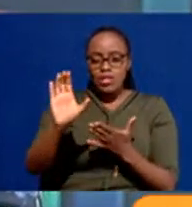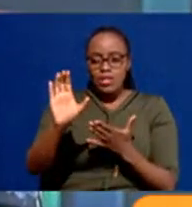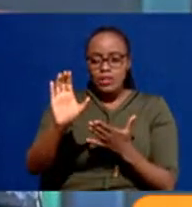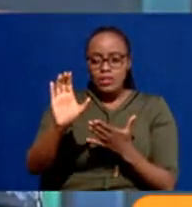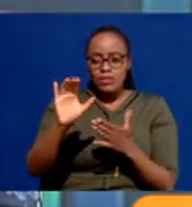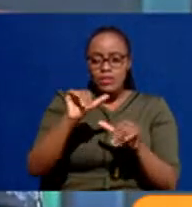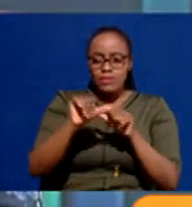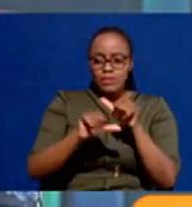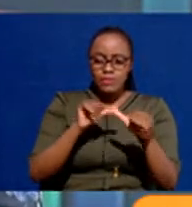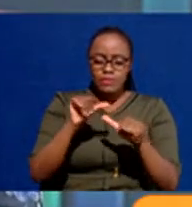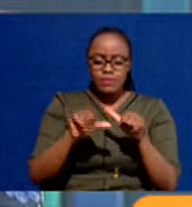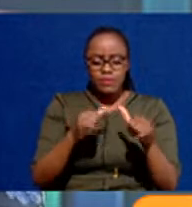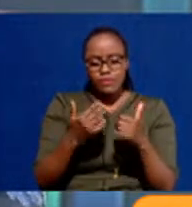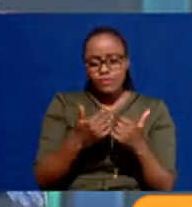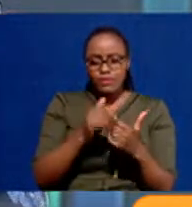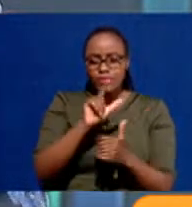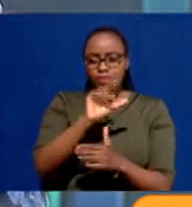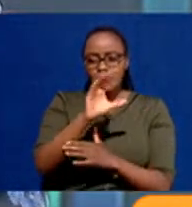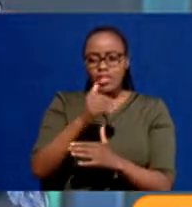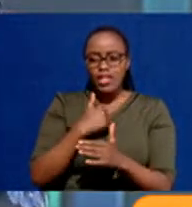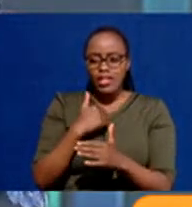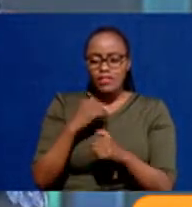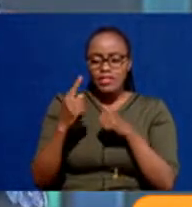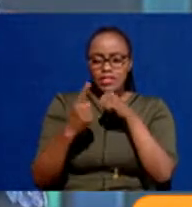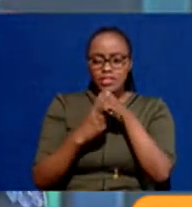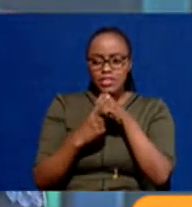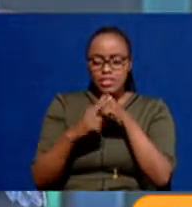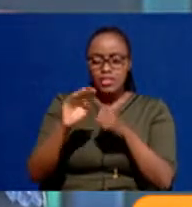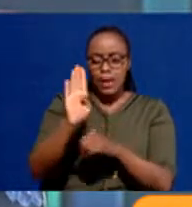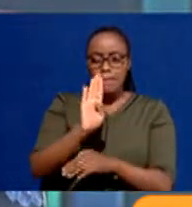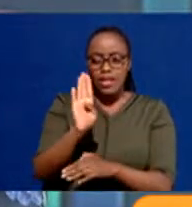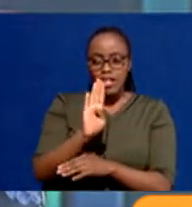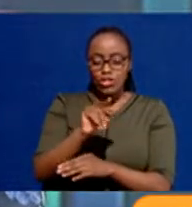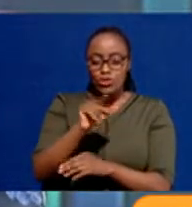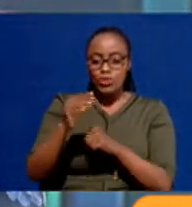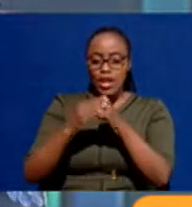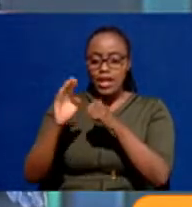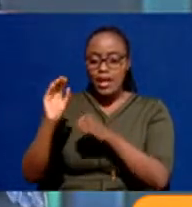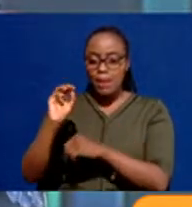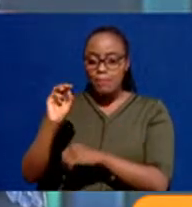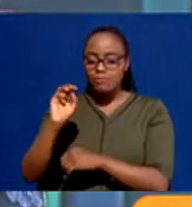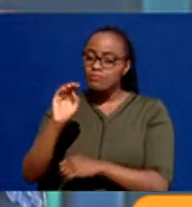we allocated around, I think the LCs we've given are around 6 billion to 9 billion.